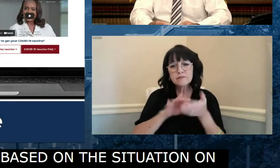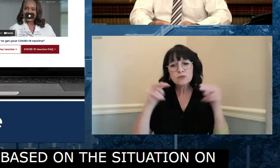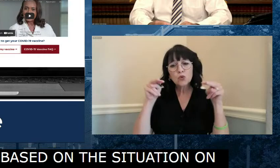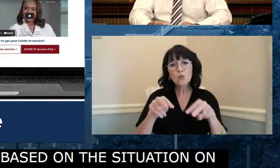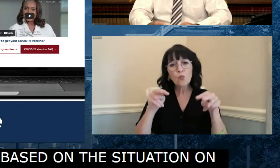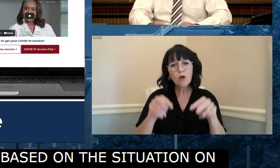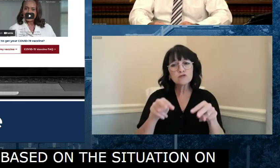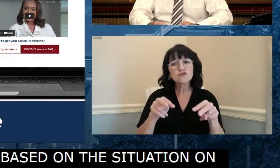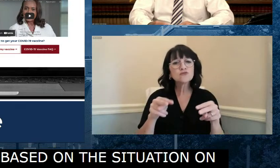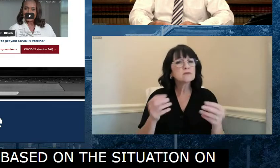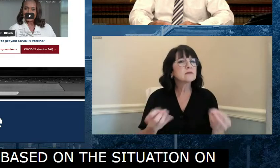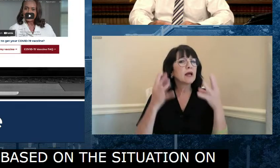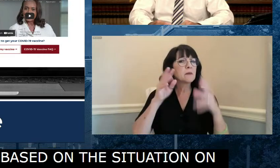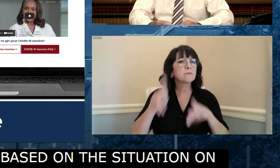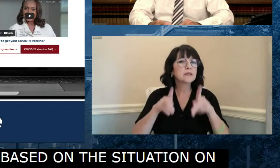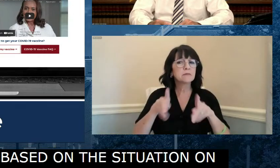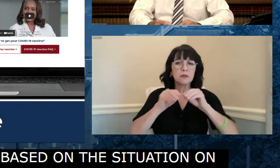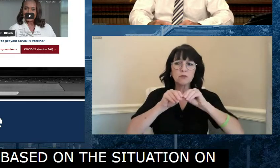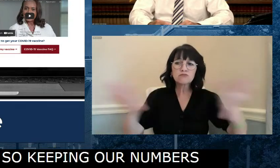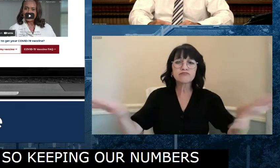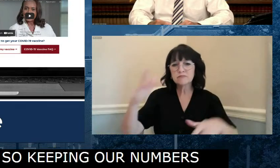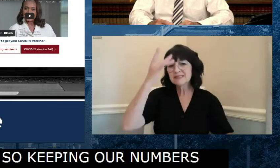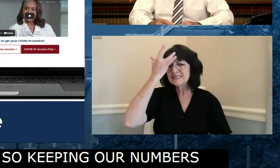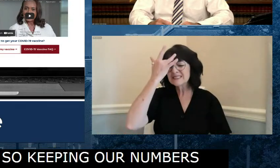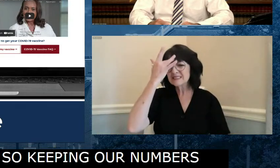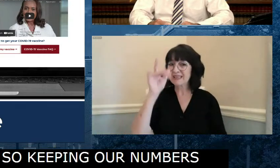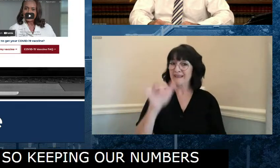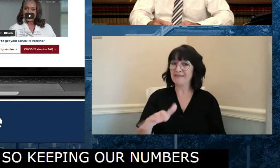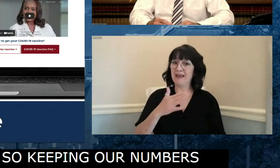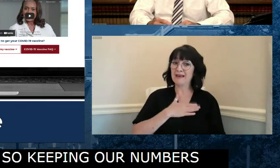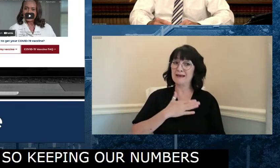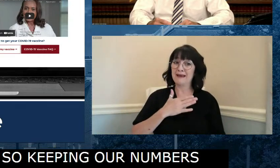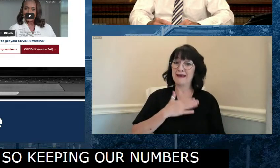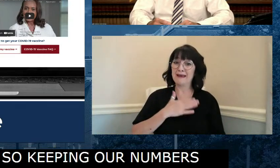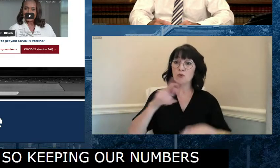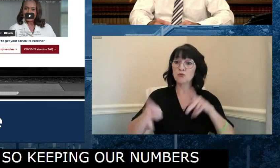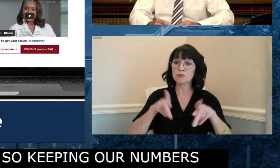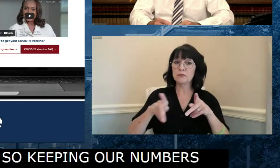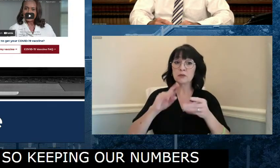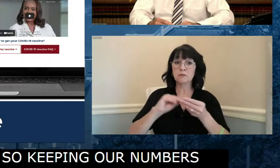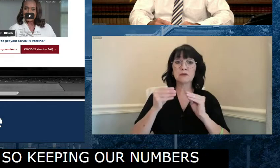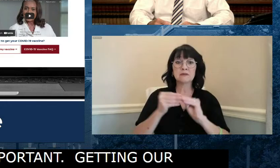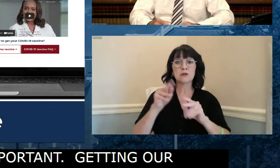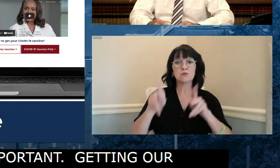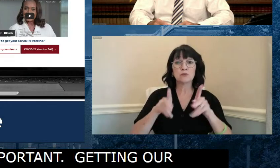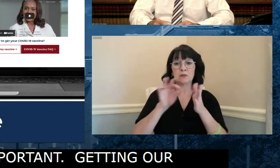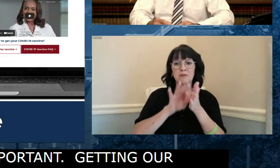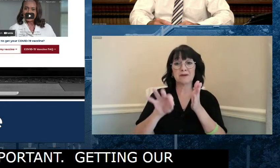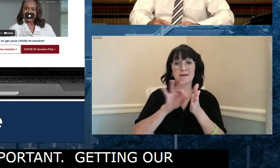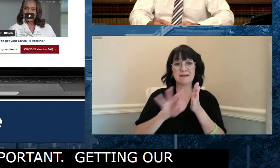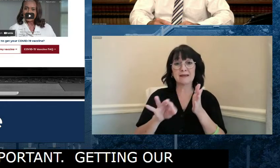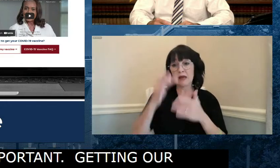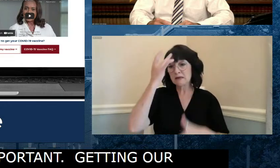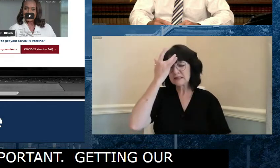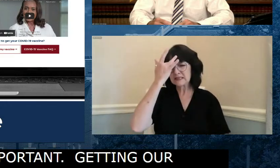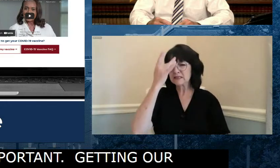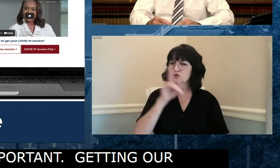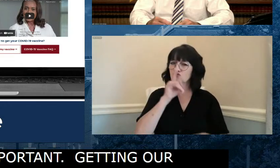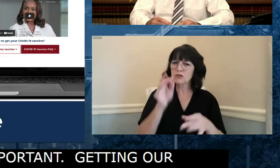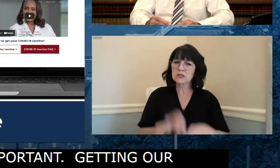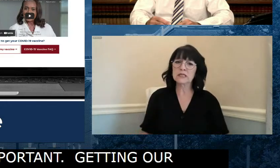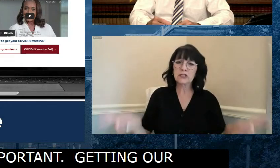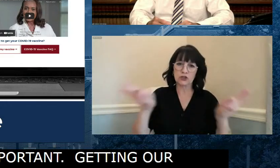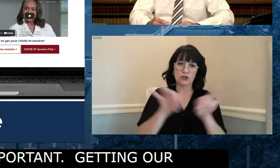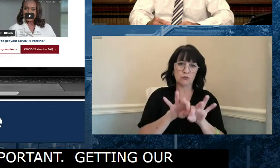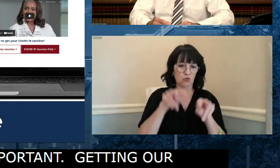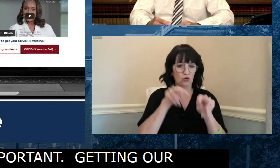down is going to be critically important. Getting our numbers up with respect to vaccinations is going to be critical as we get our children back